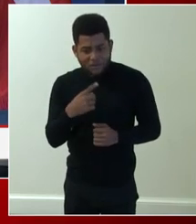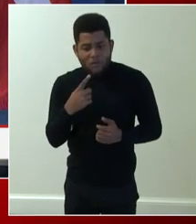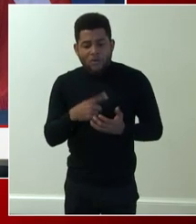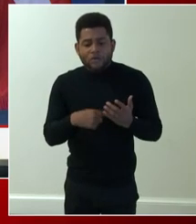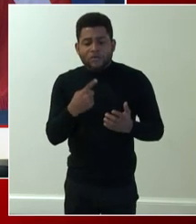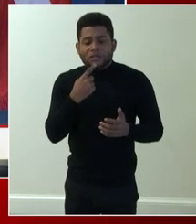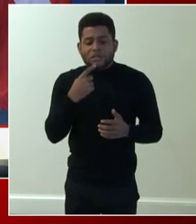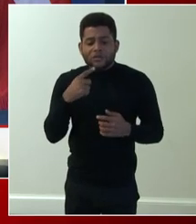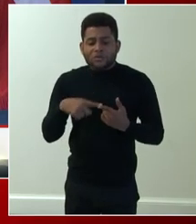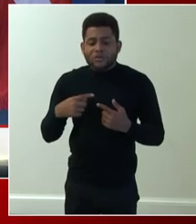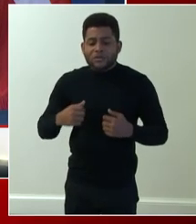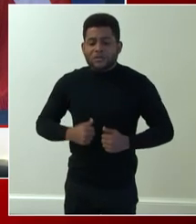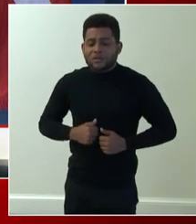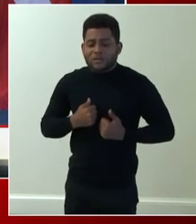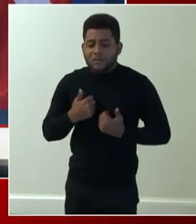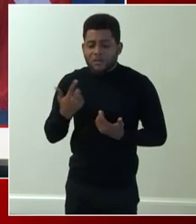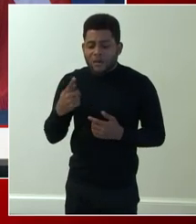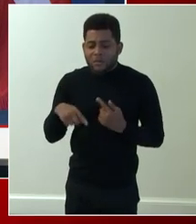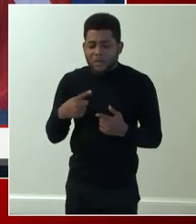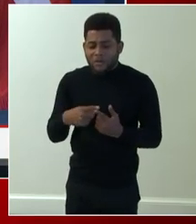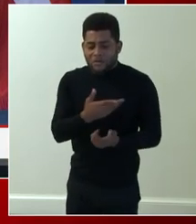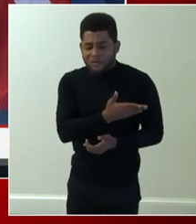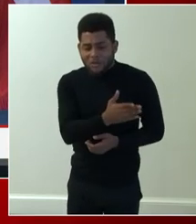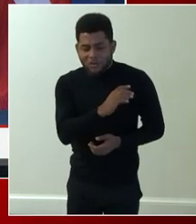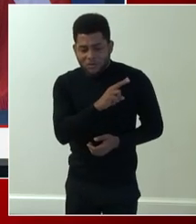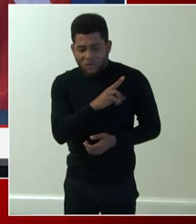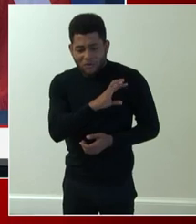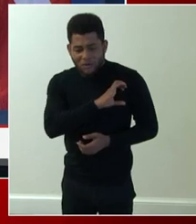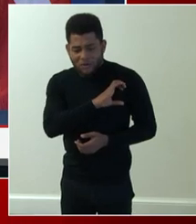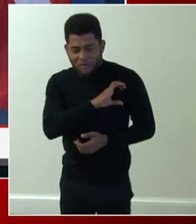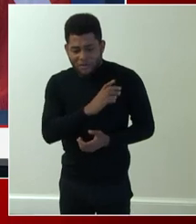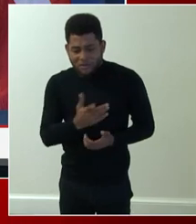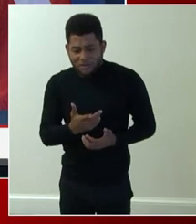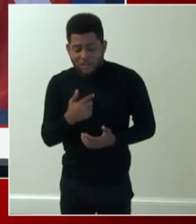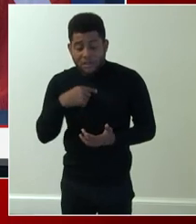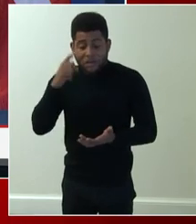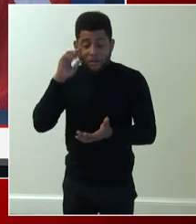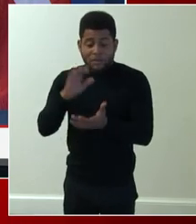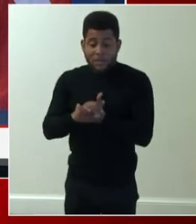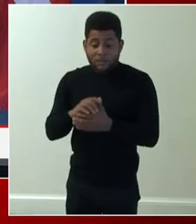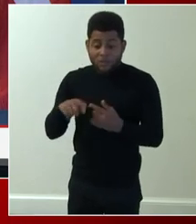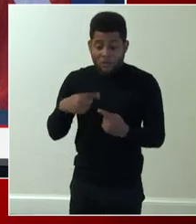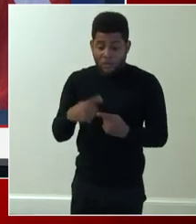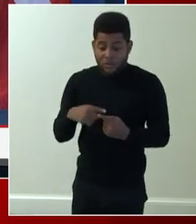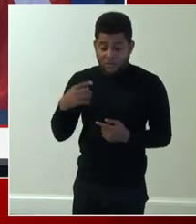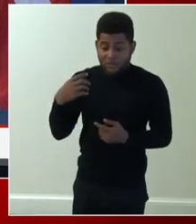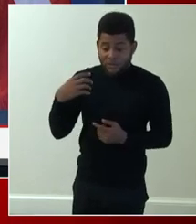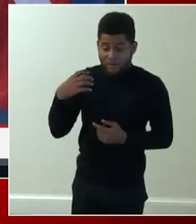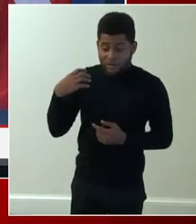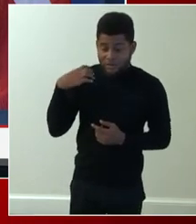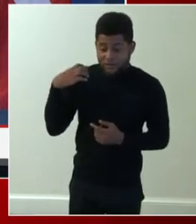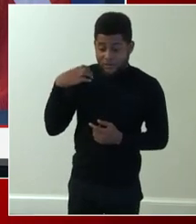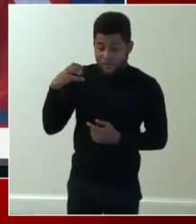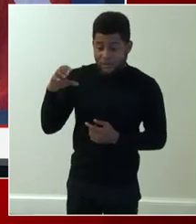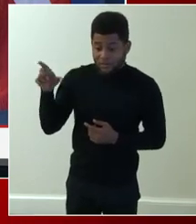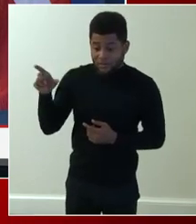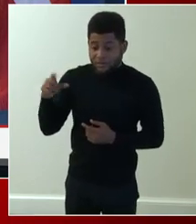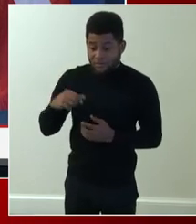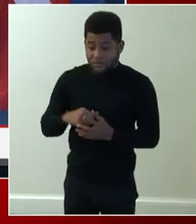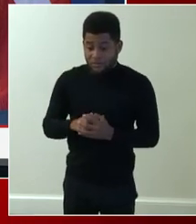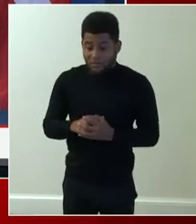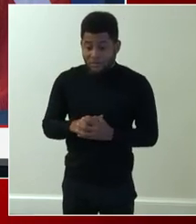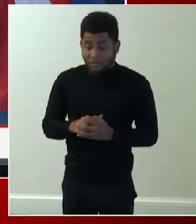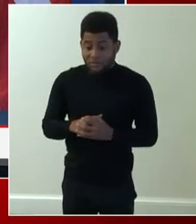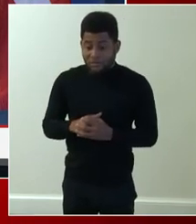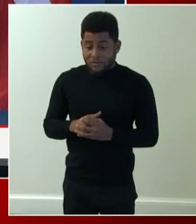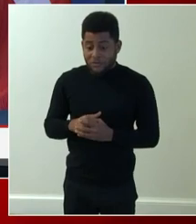And correct me, I know you will if I'm wrong, but I believe when now Chief Conti was on this board that overruled the decisions